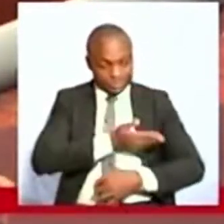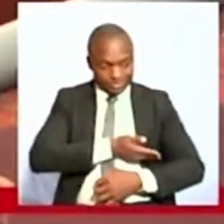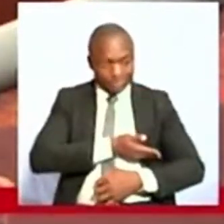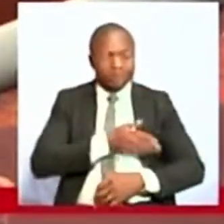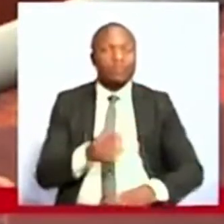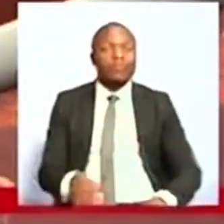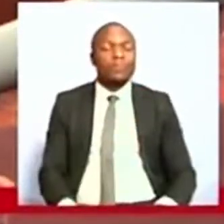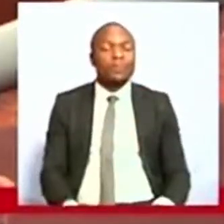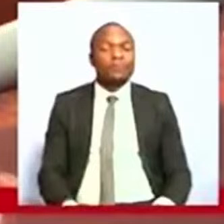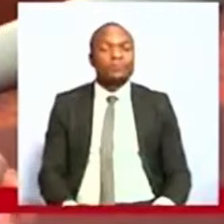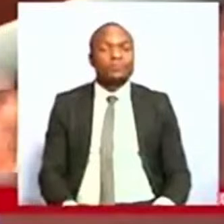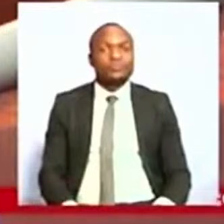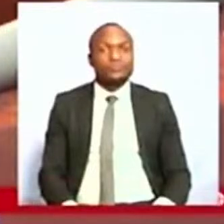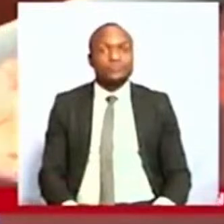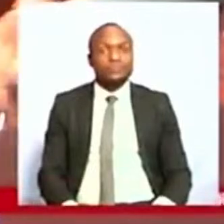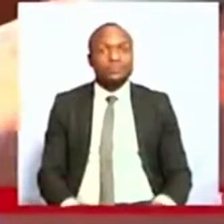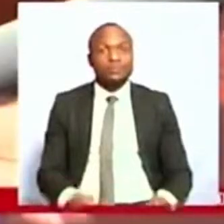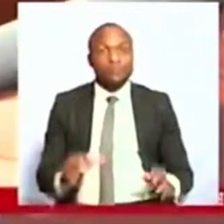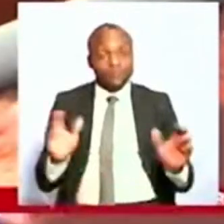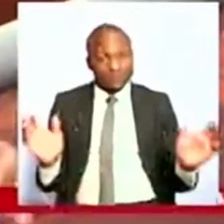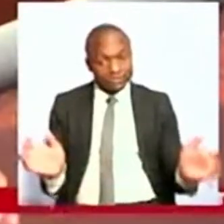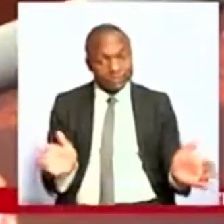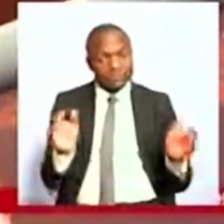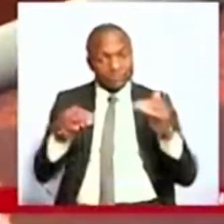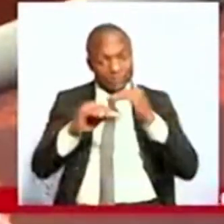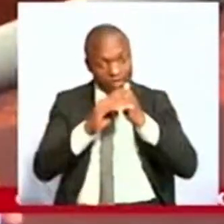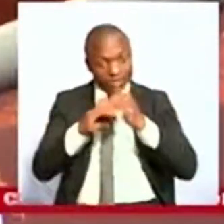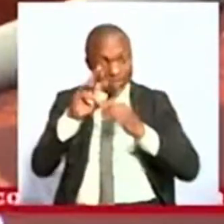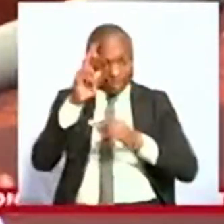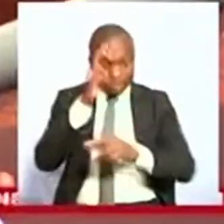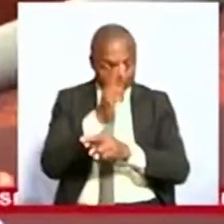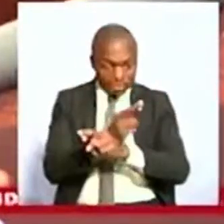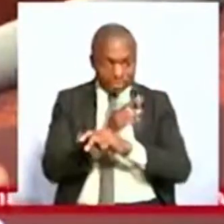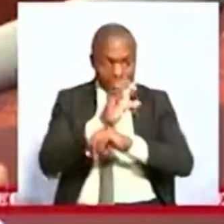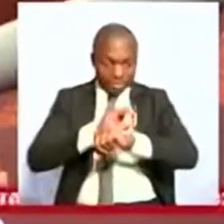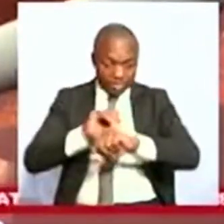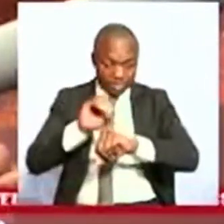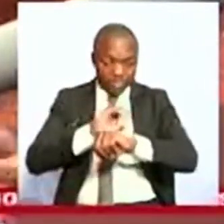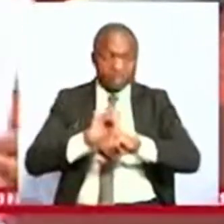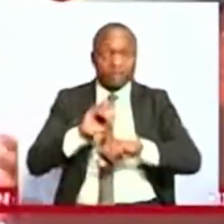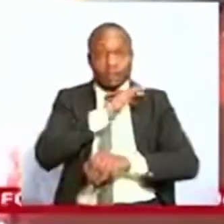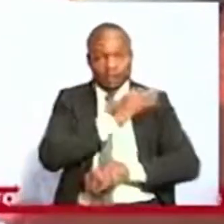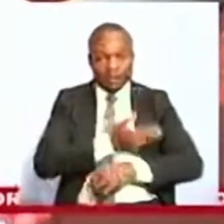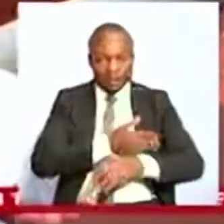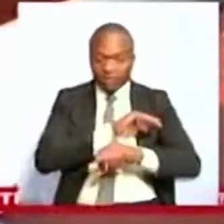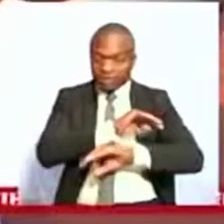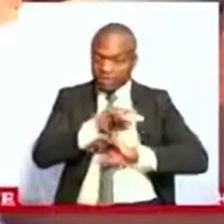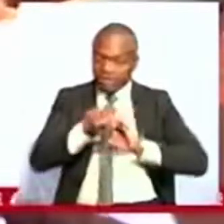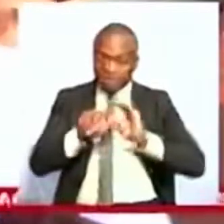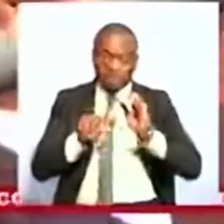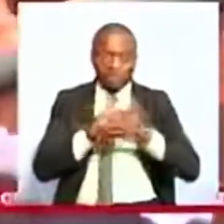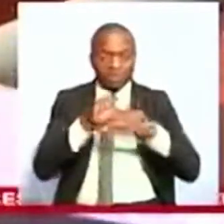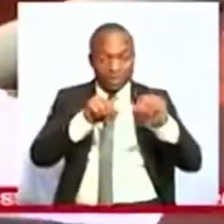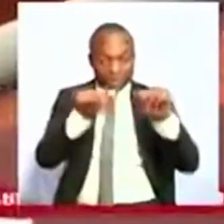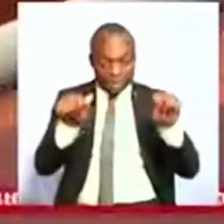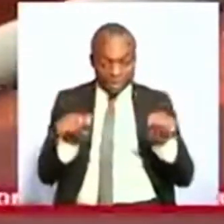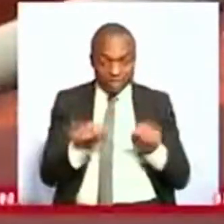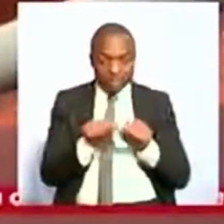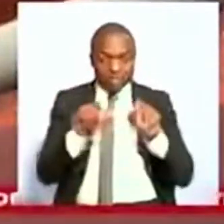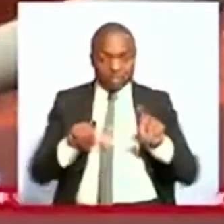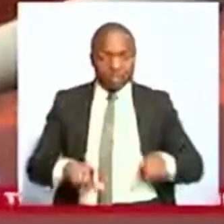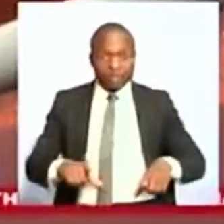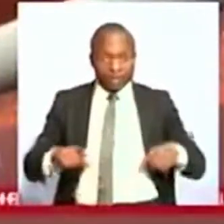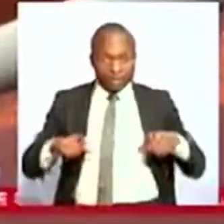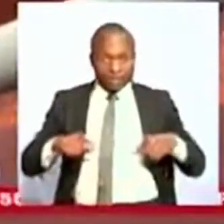So it seeks to promote equal rights and opportunities for women in all aspects of life. Under Article